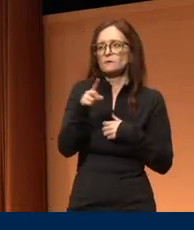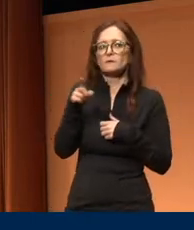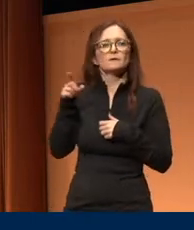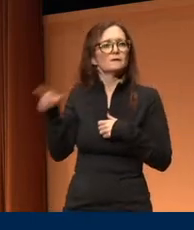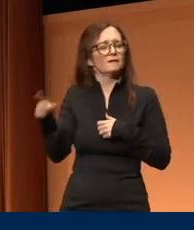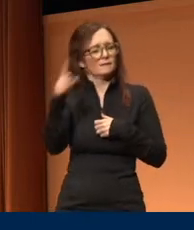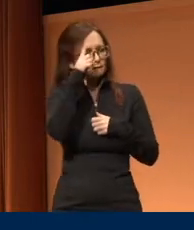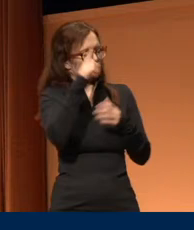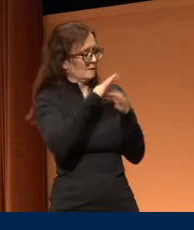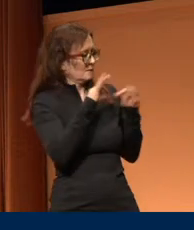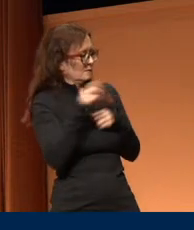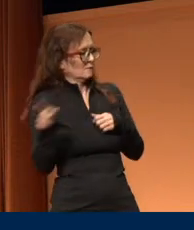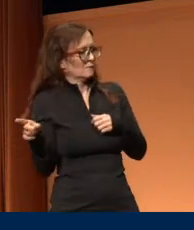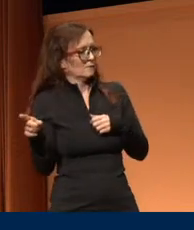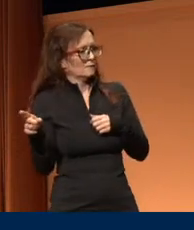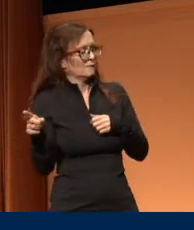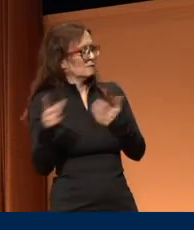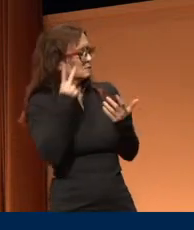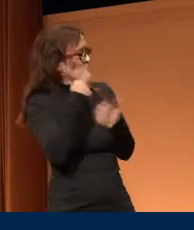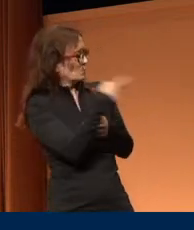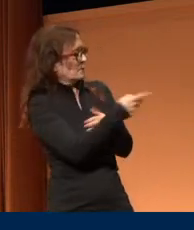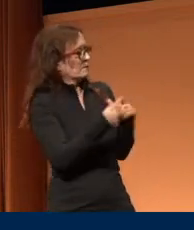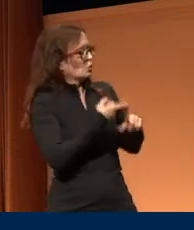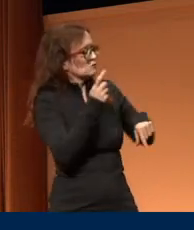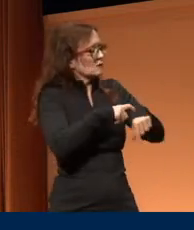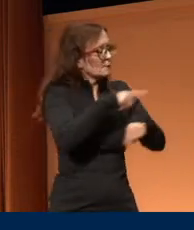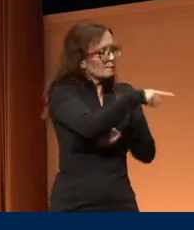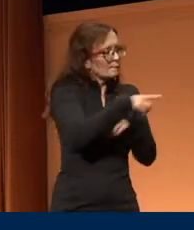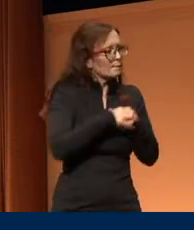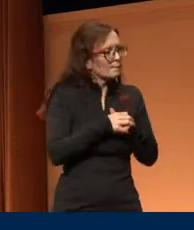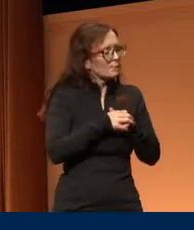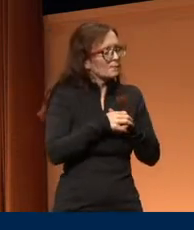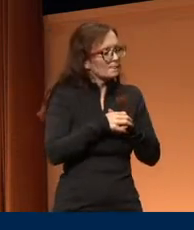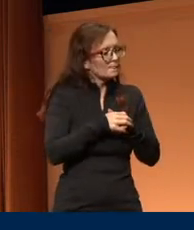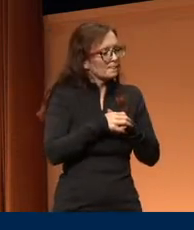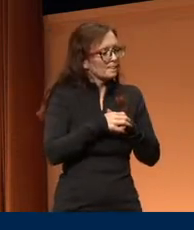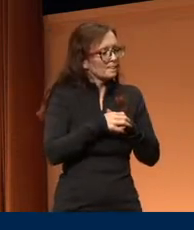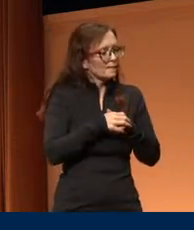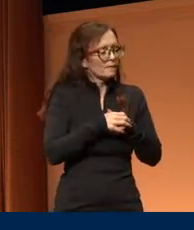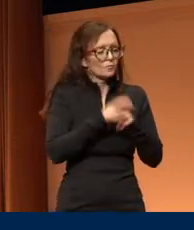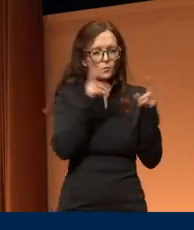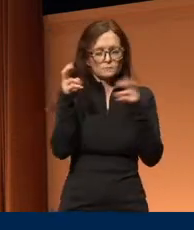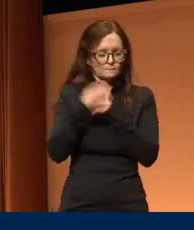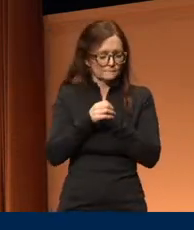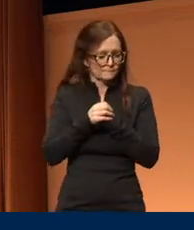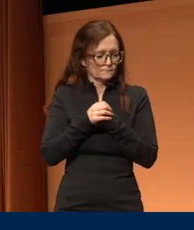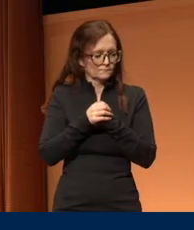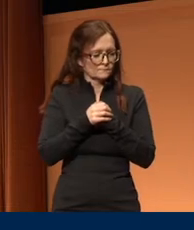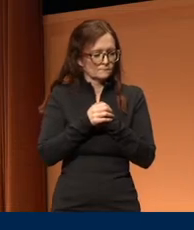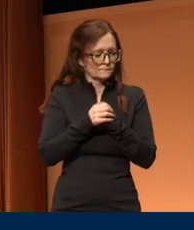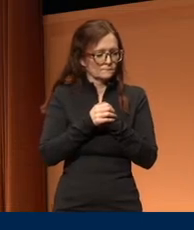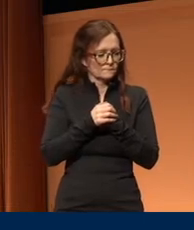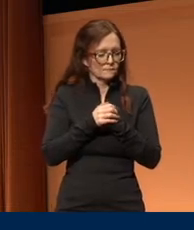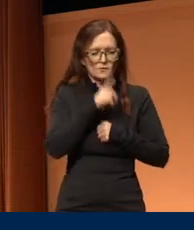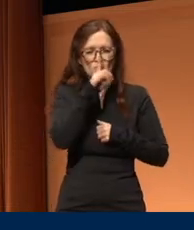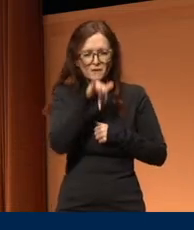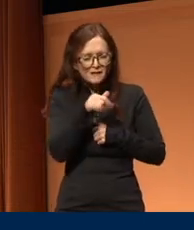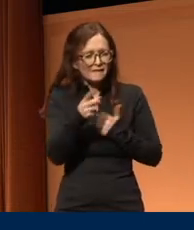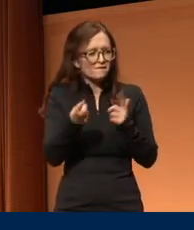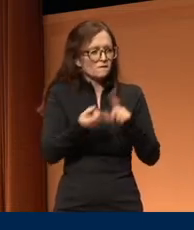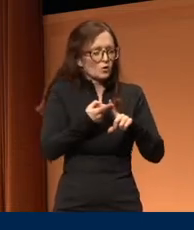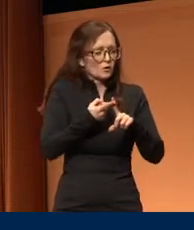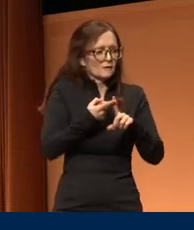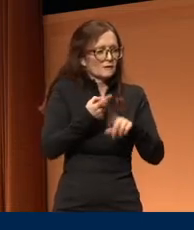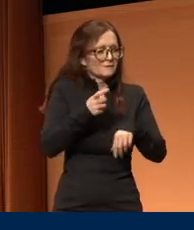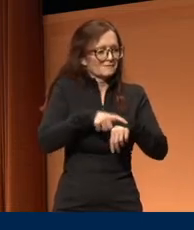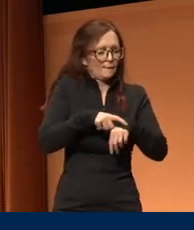is thinking as he encounters Finbar for the first time. Quote, really? This is the first chap